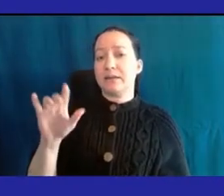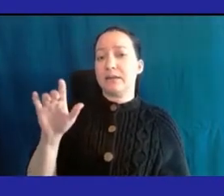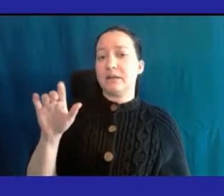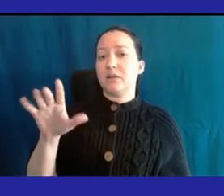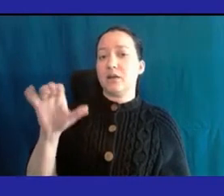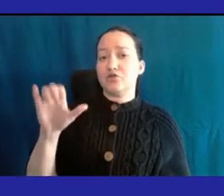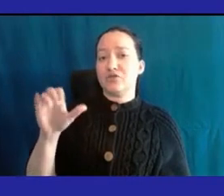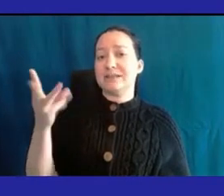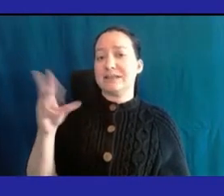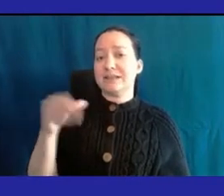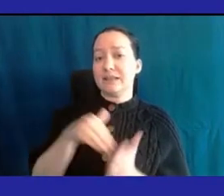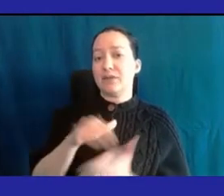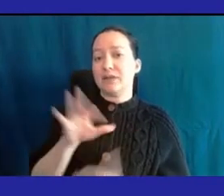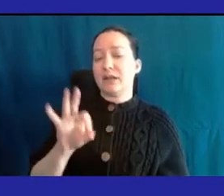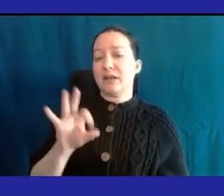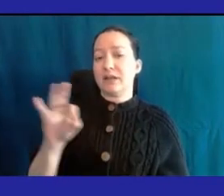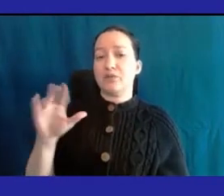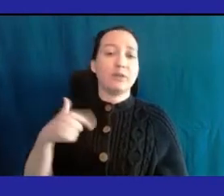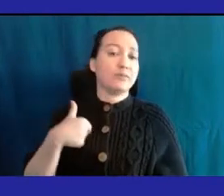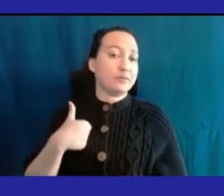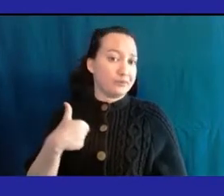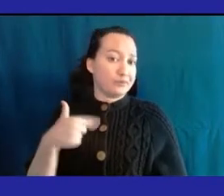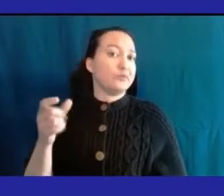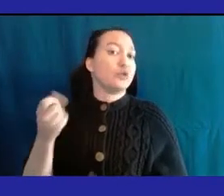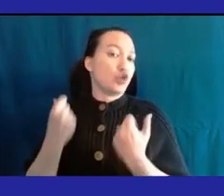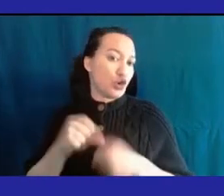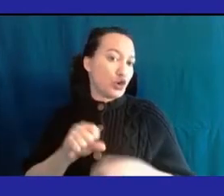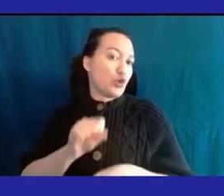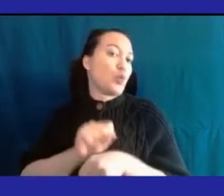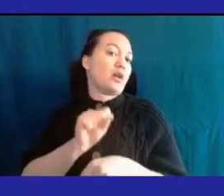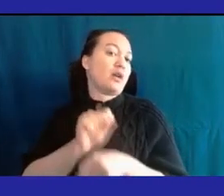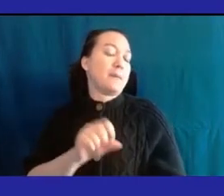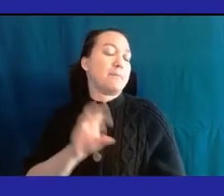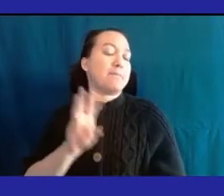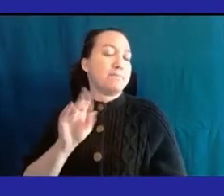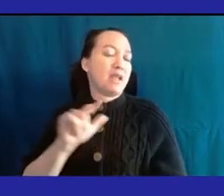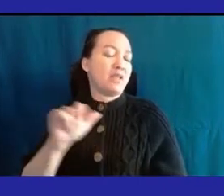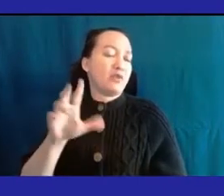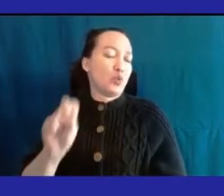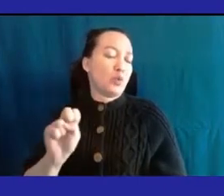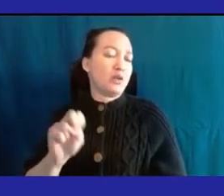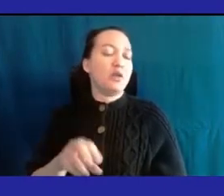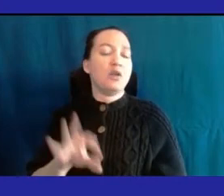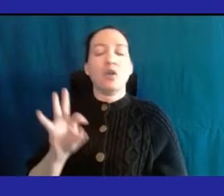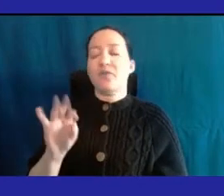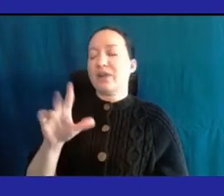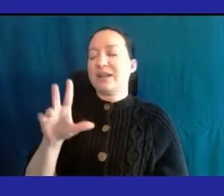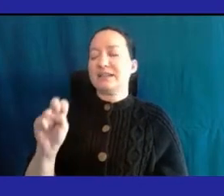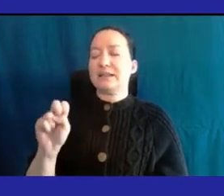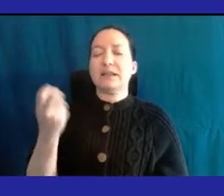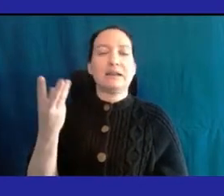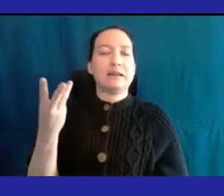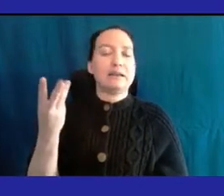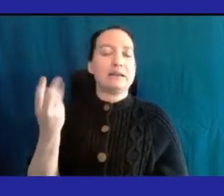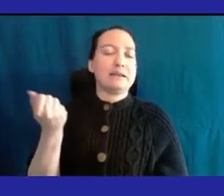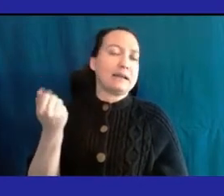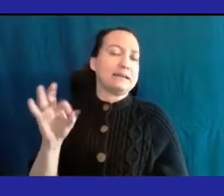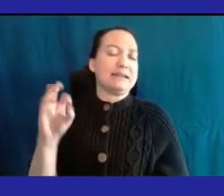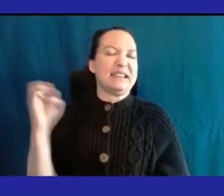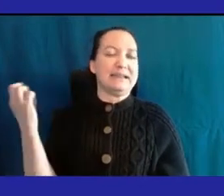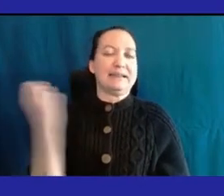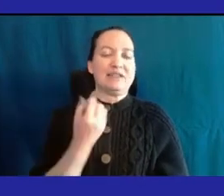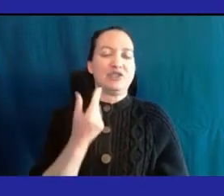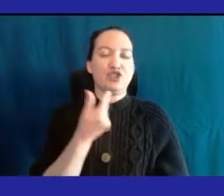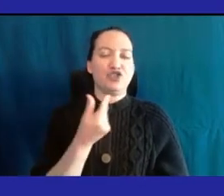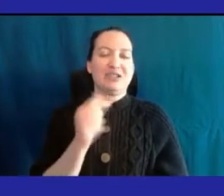$14,816,993. Suite has experience working with us. Currently, they're working at Bellevue in the Forensics 19 East project as a GC. And they're also